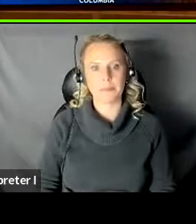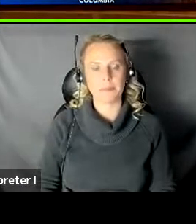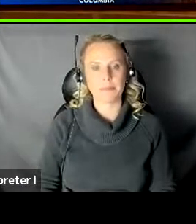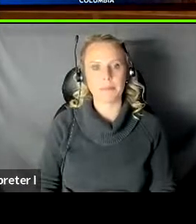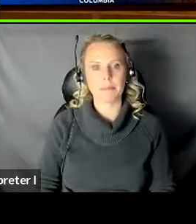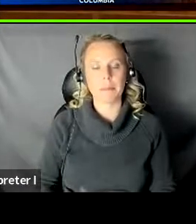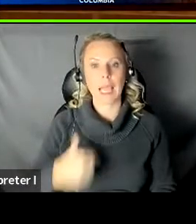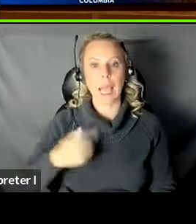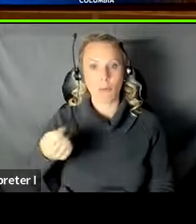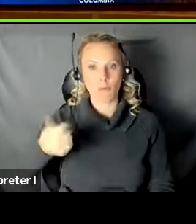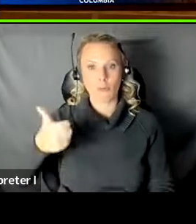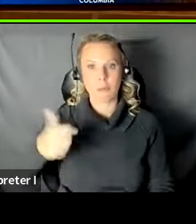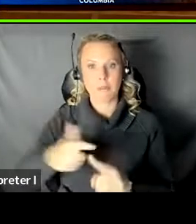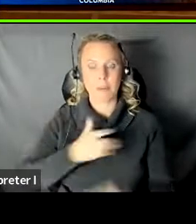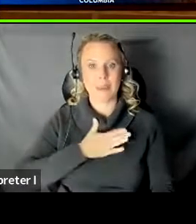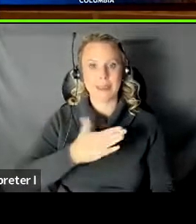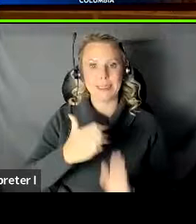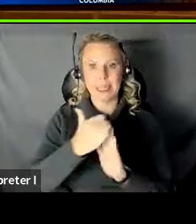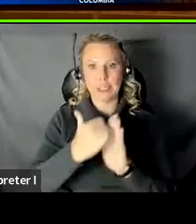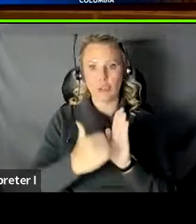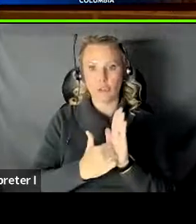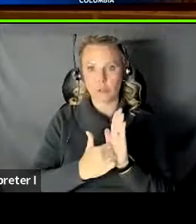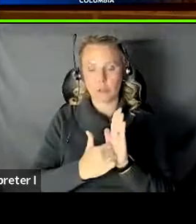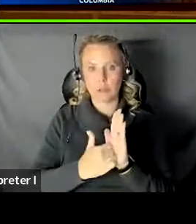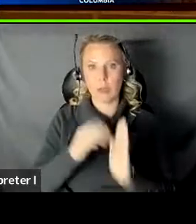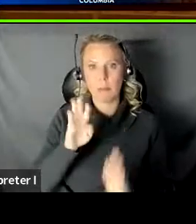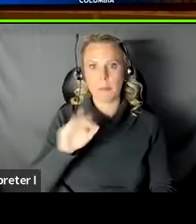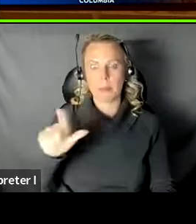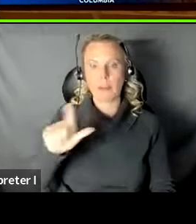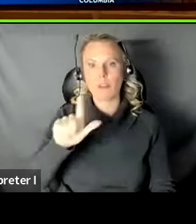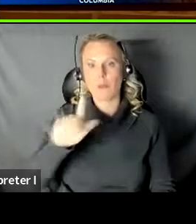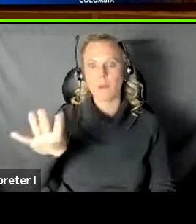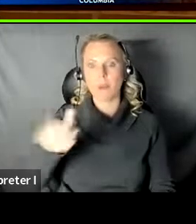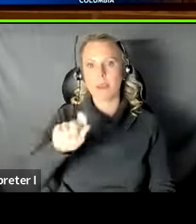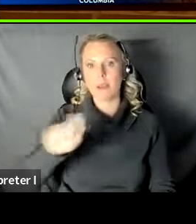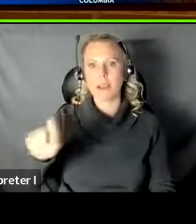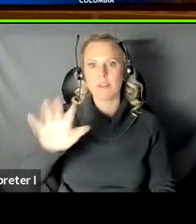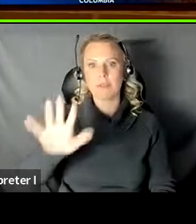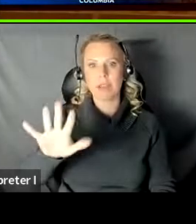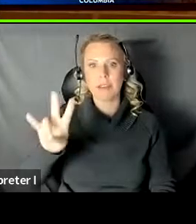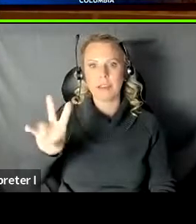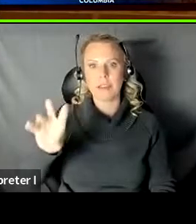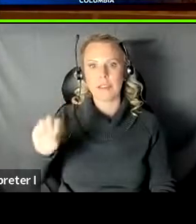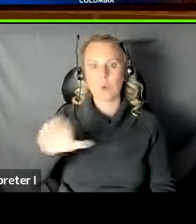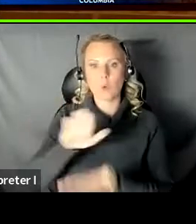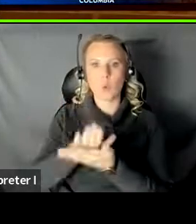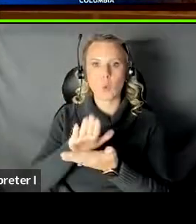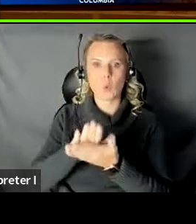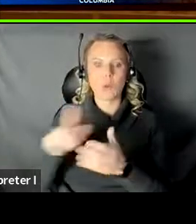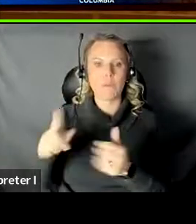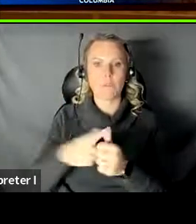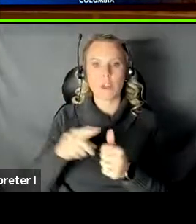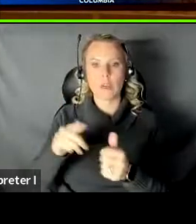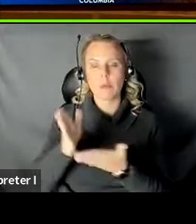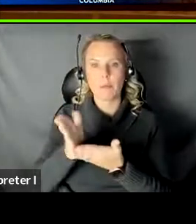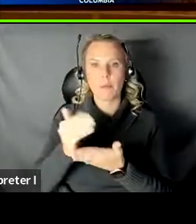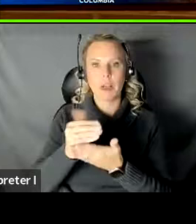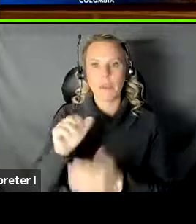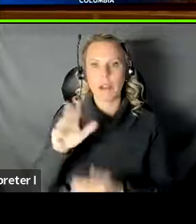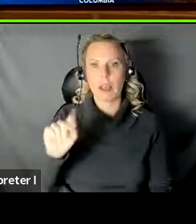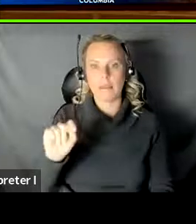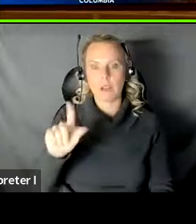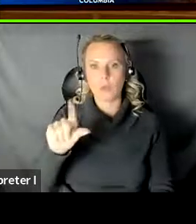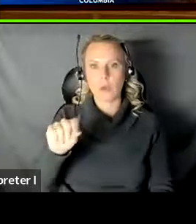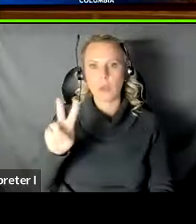I am removing from the consent agenda Bill 24-570, Schools First in Budgeting Act of 2022.